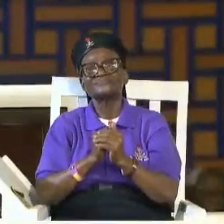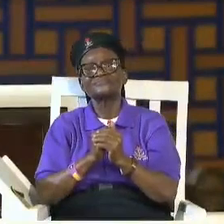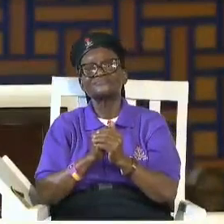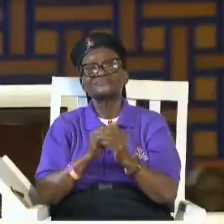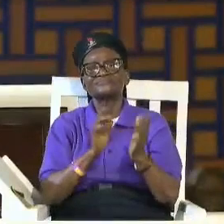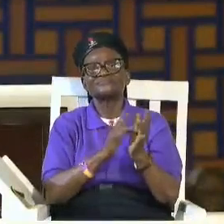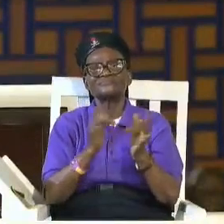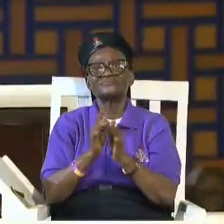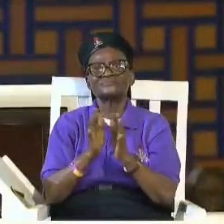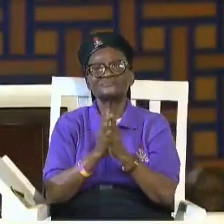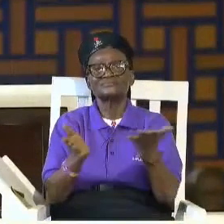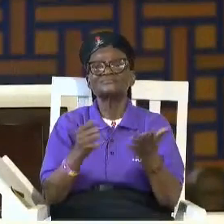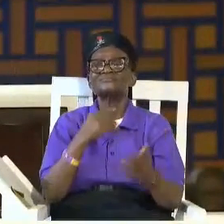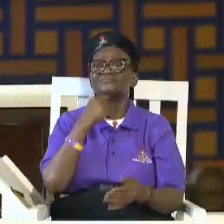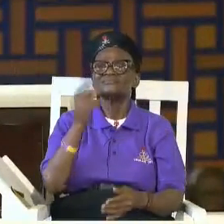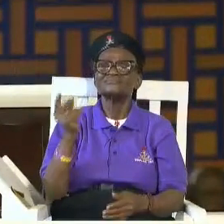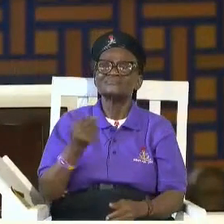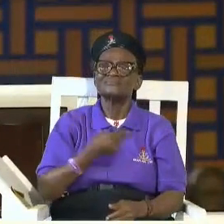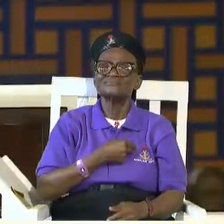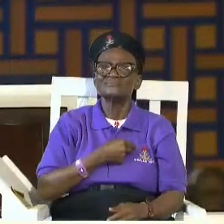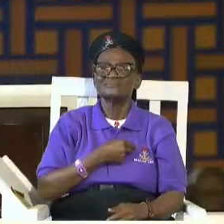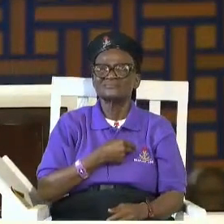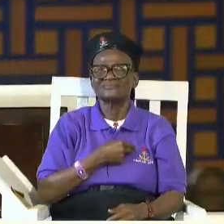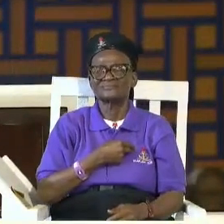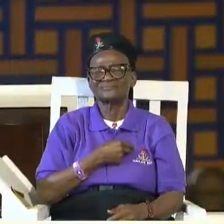The Bible tells us